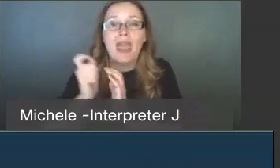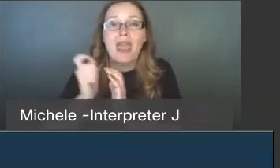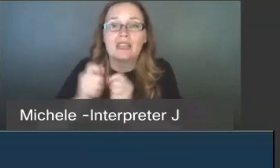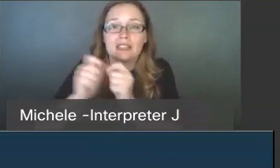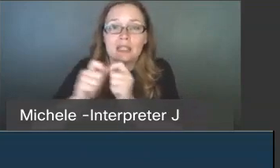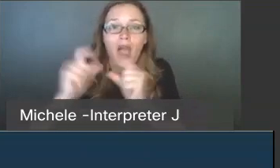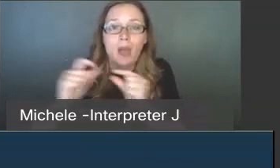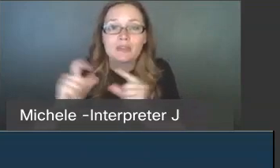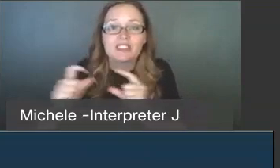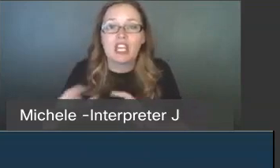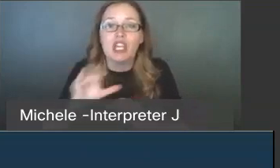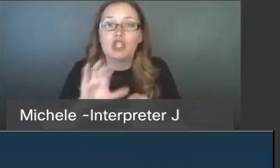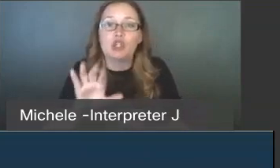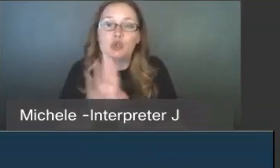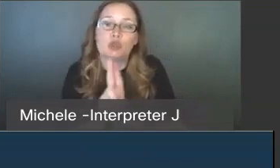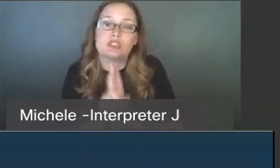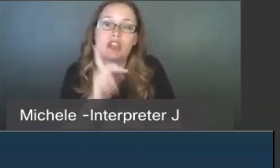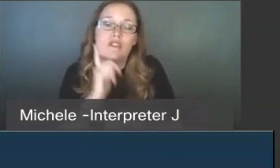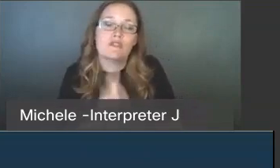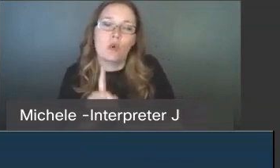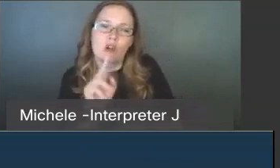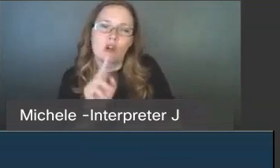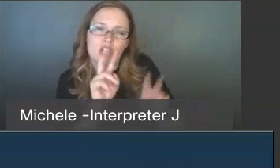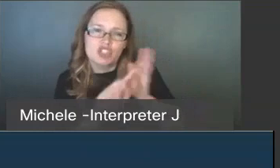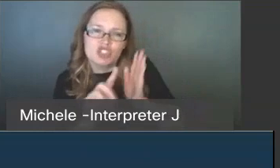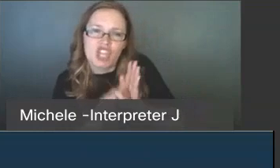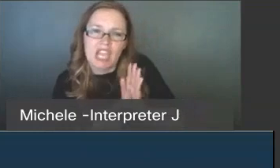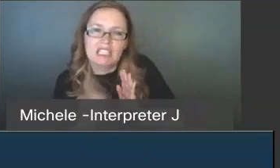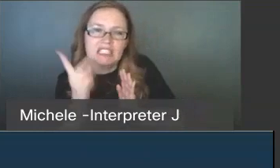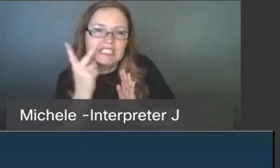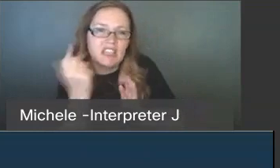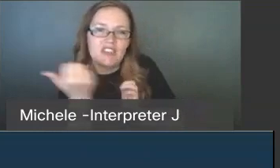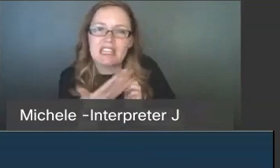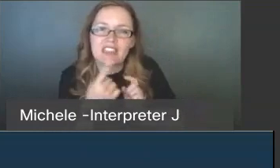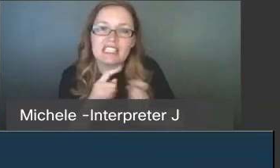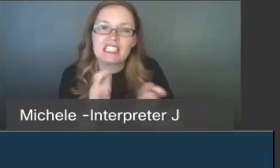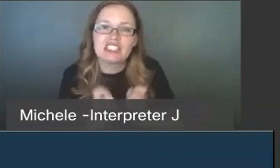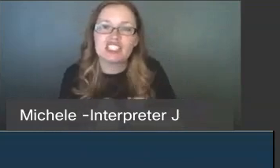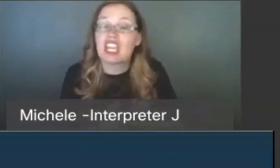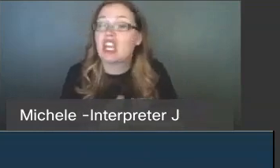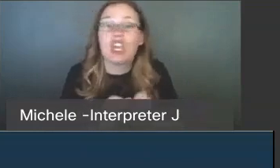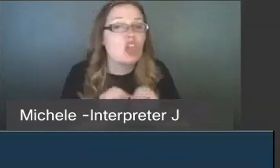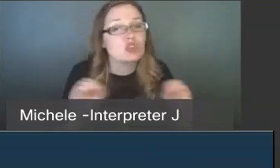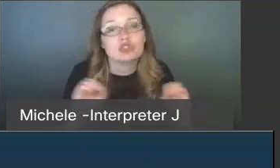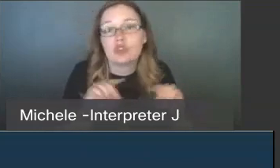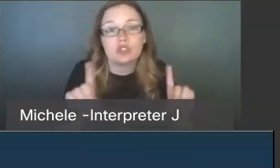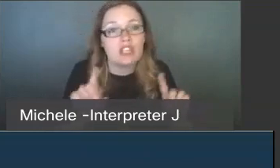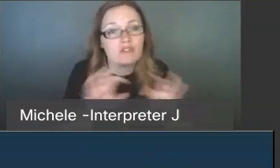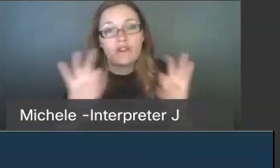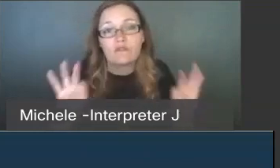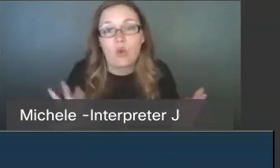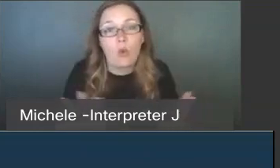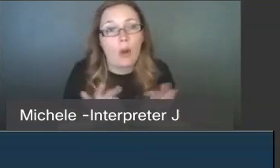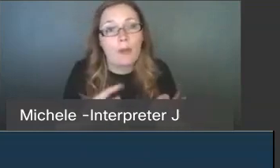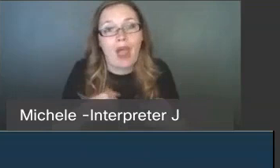and do a mental check to see if there's anything that needs to change. So there's no different form that I would advocate for